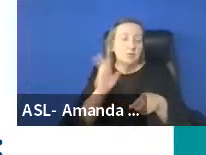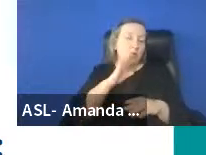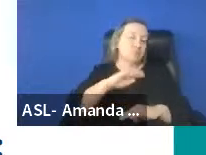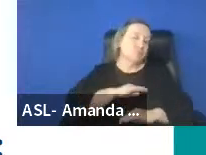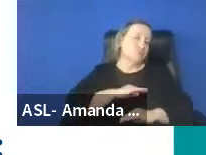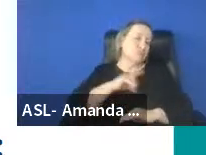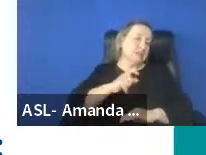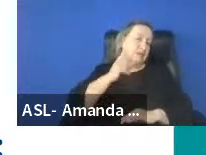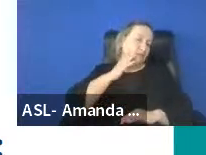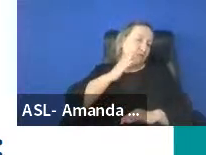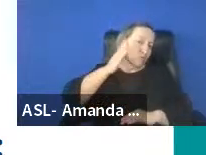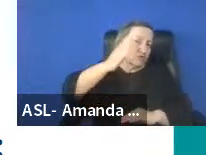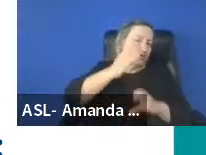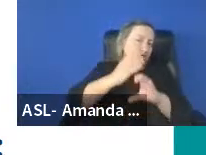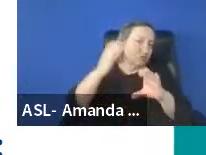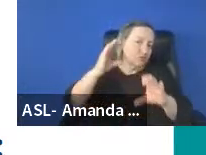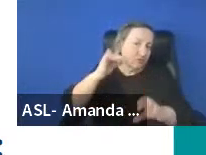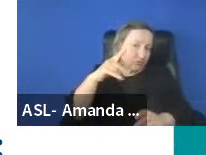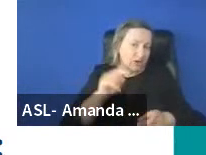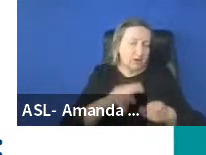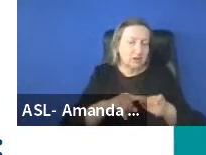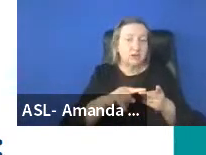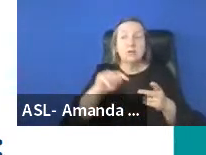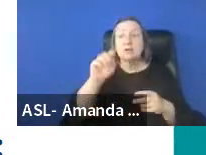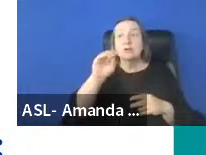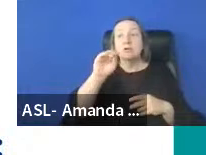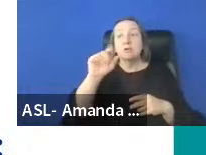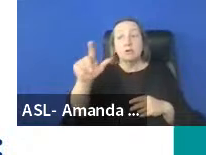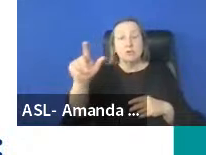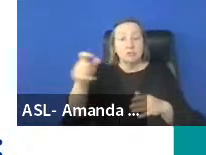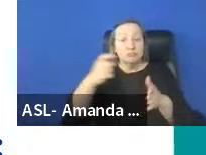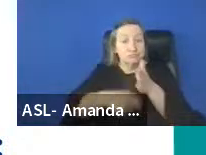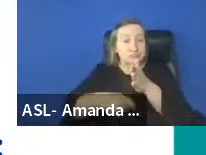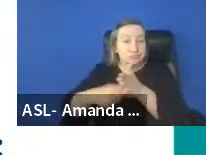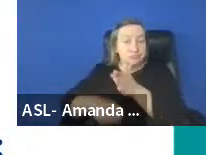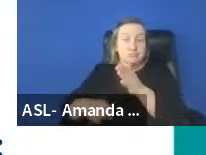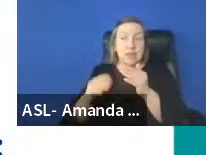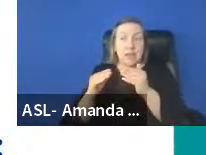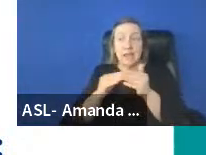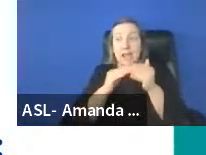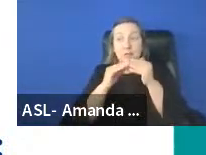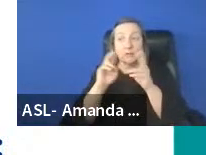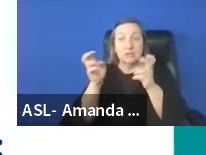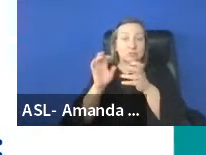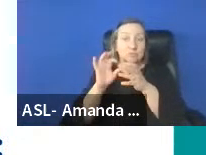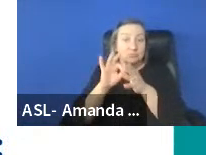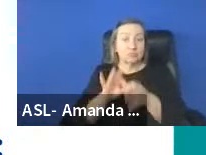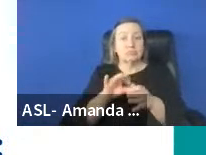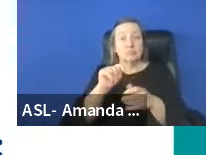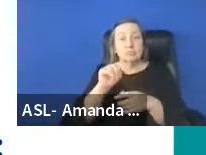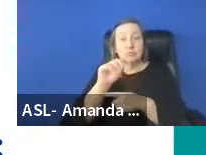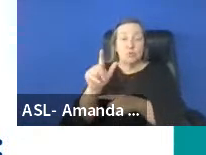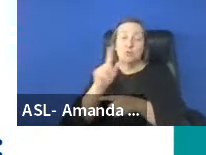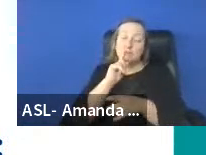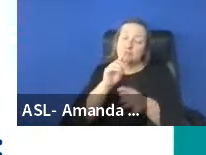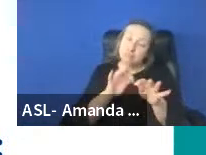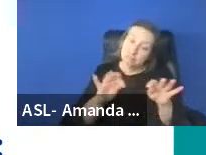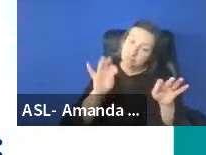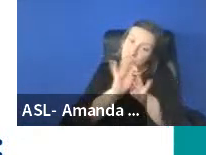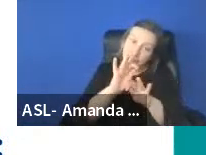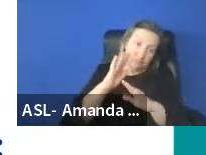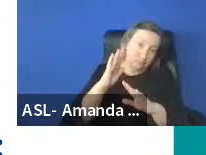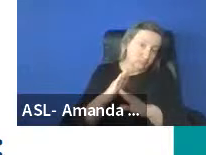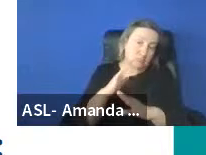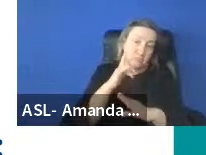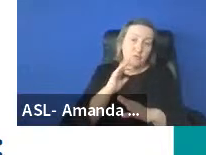needs. Tolling, the equity issues around tolling are key critical